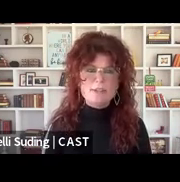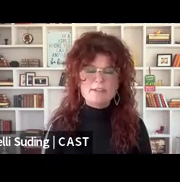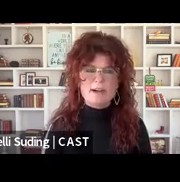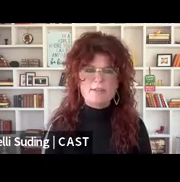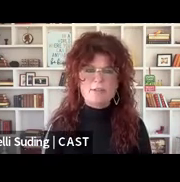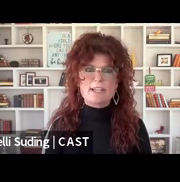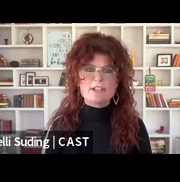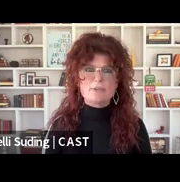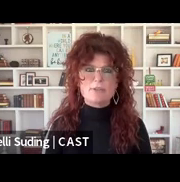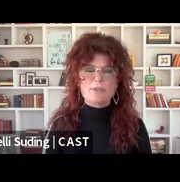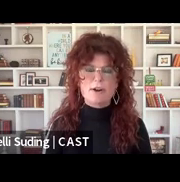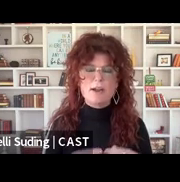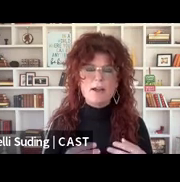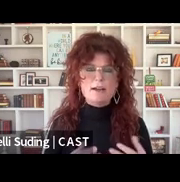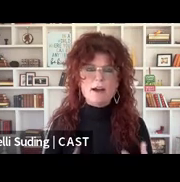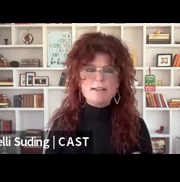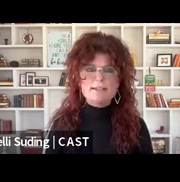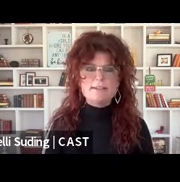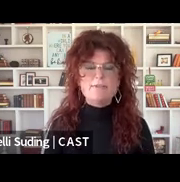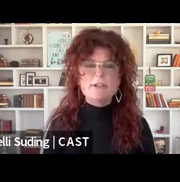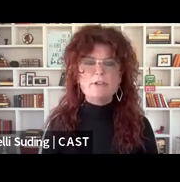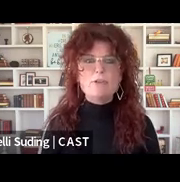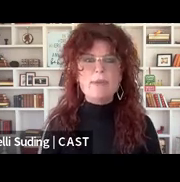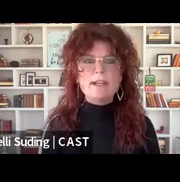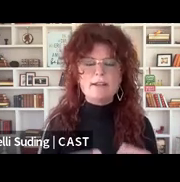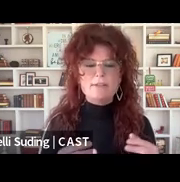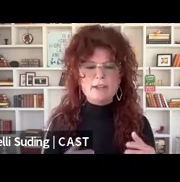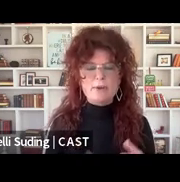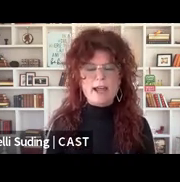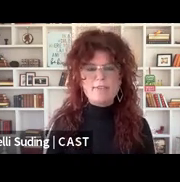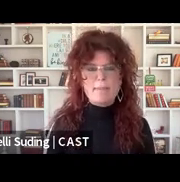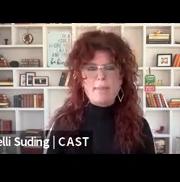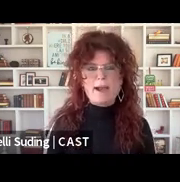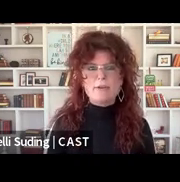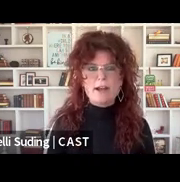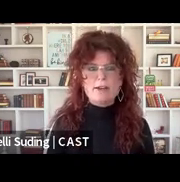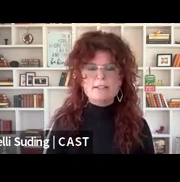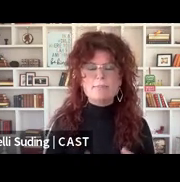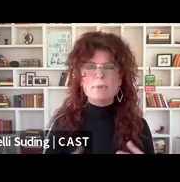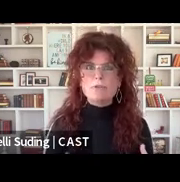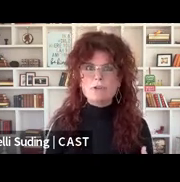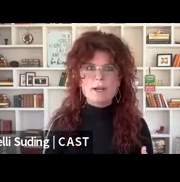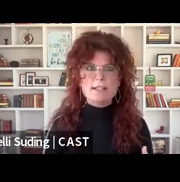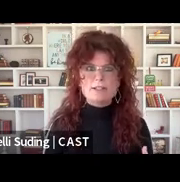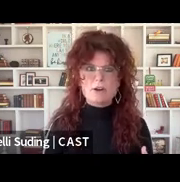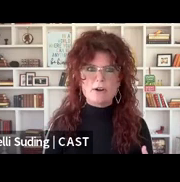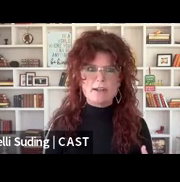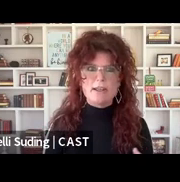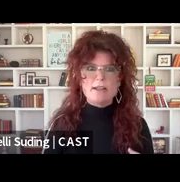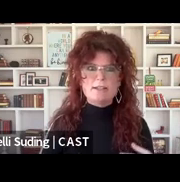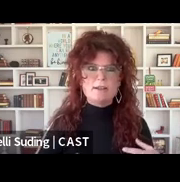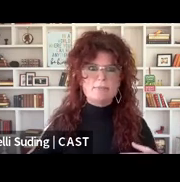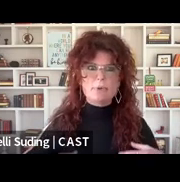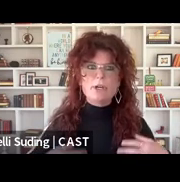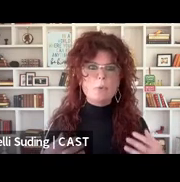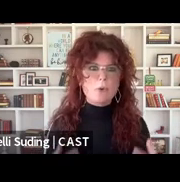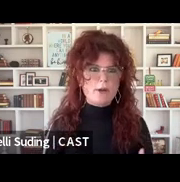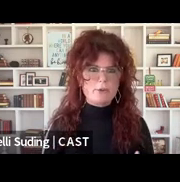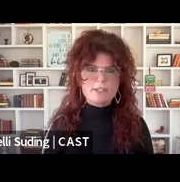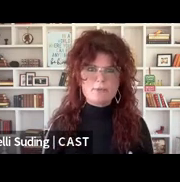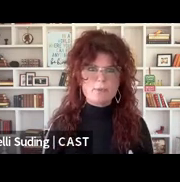And I know that the conversations with our colleagues in the field who they don't have that background, it's a perfect way to get started.